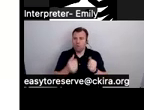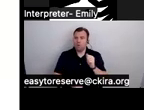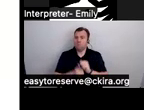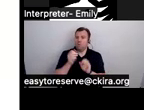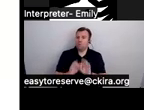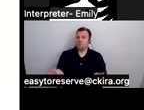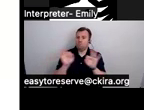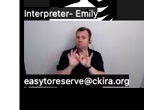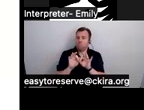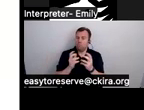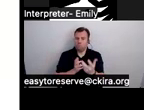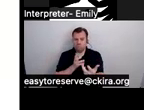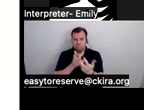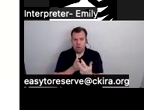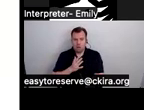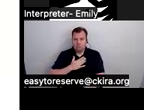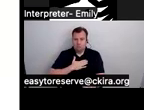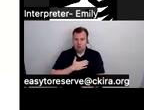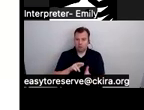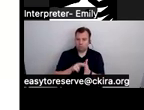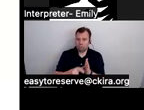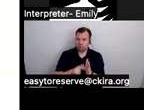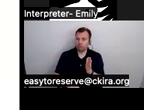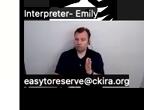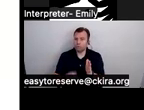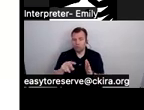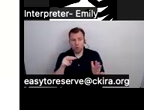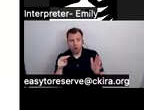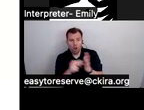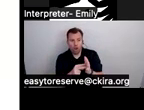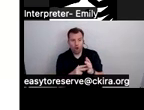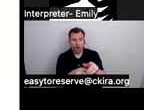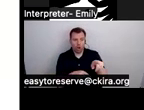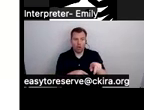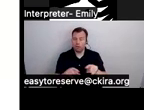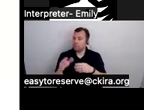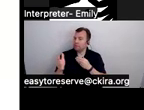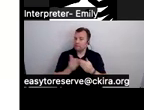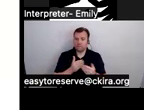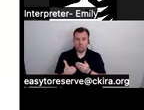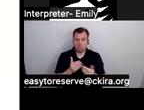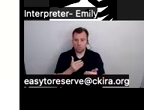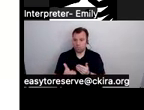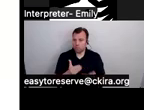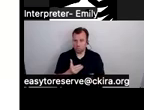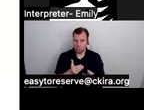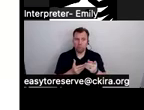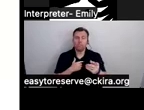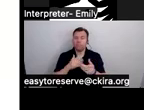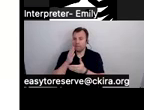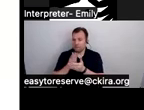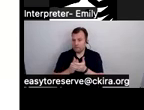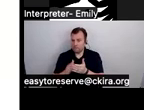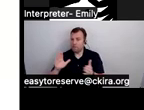your particular area of research. So you can take a look at these, even though there's some